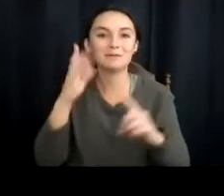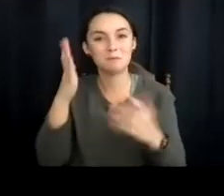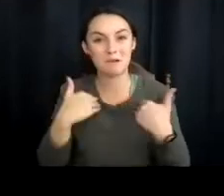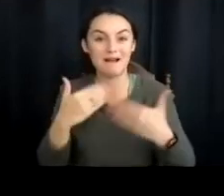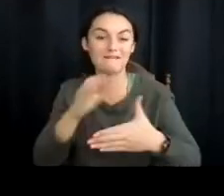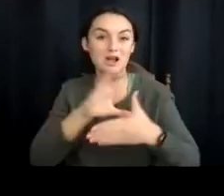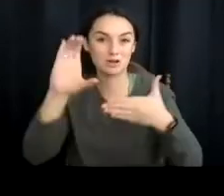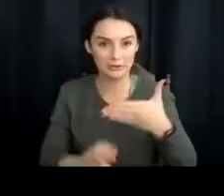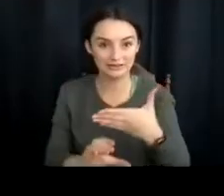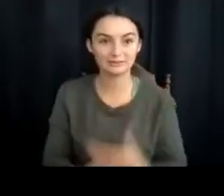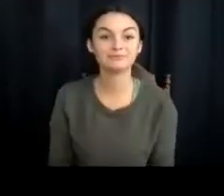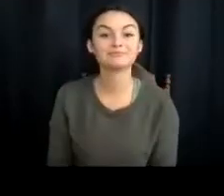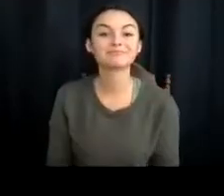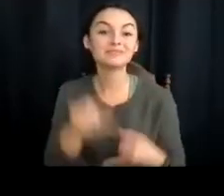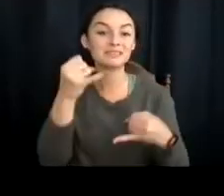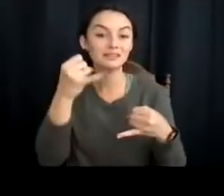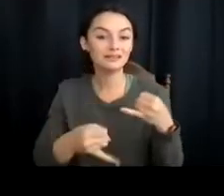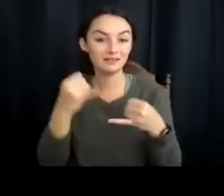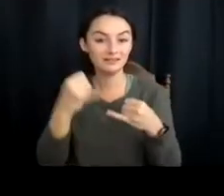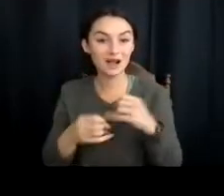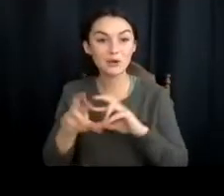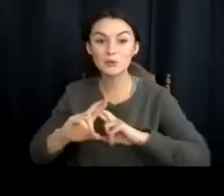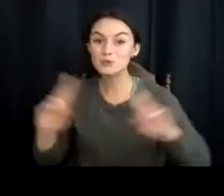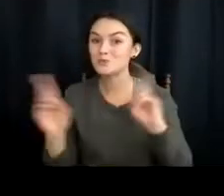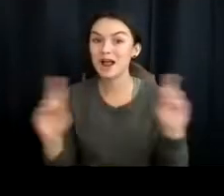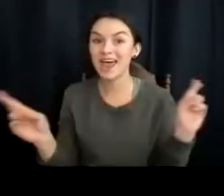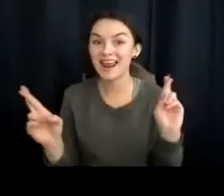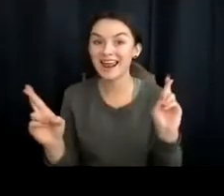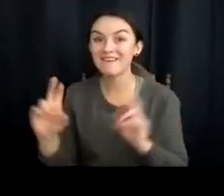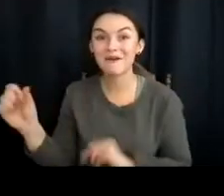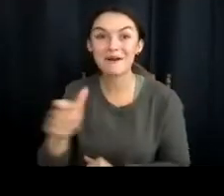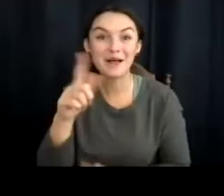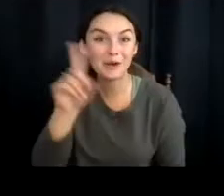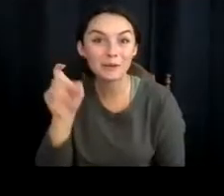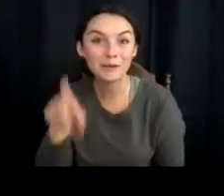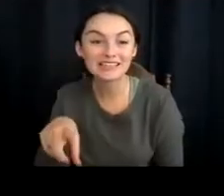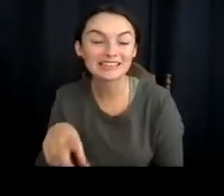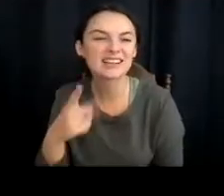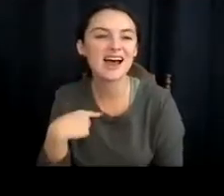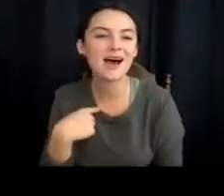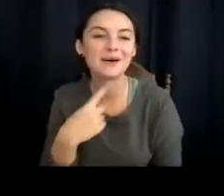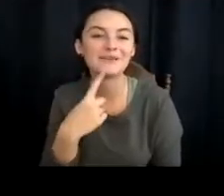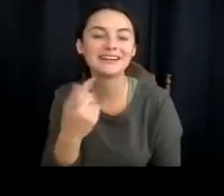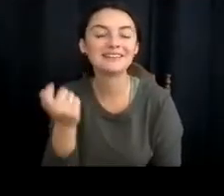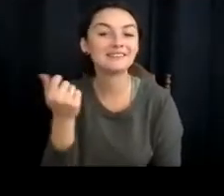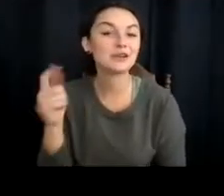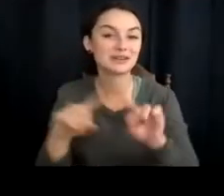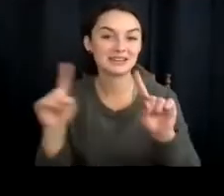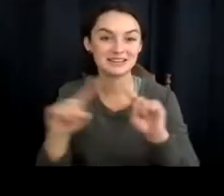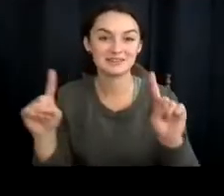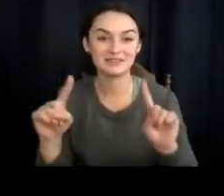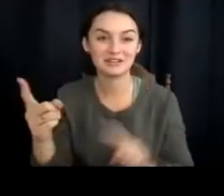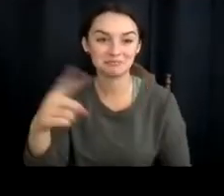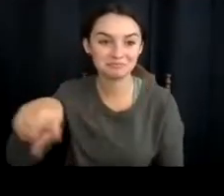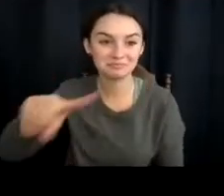And then the last mural, get ready for another pop question. And this one I'm going to call on a couple different ones of you. So we'll